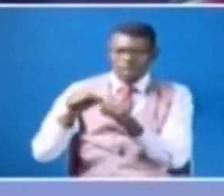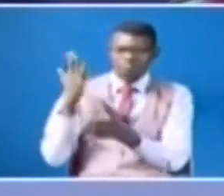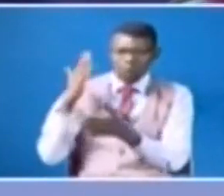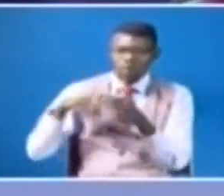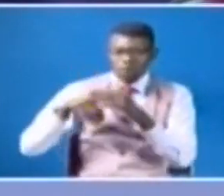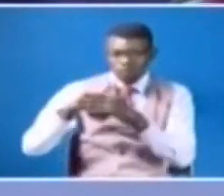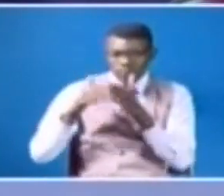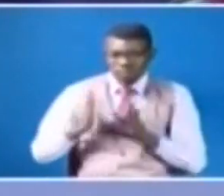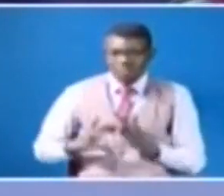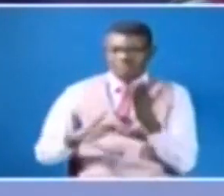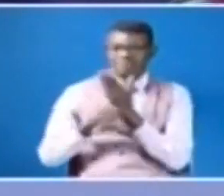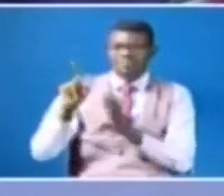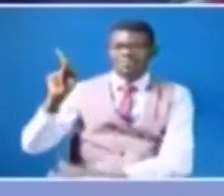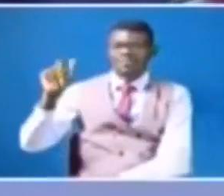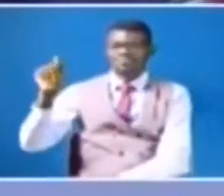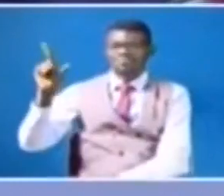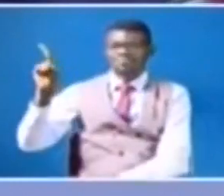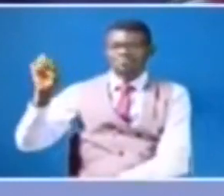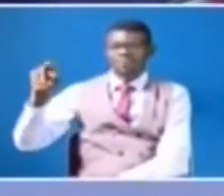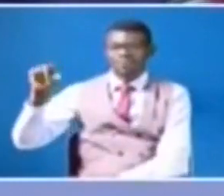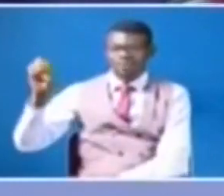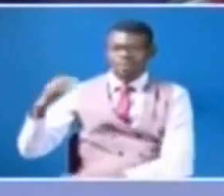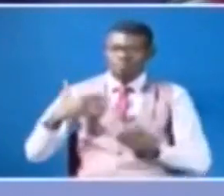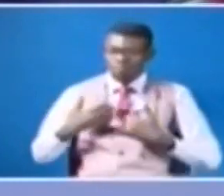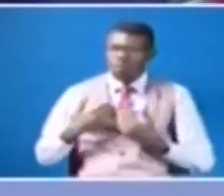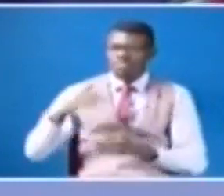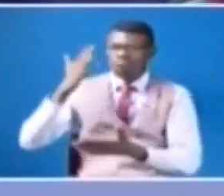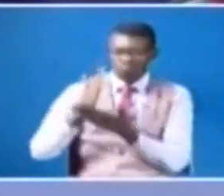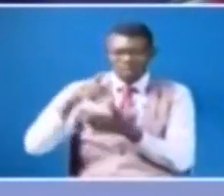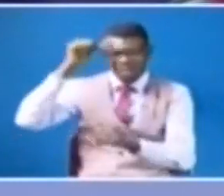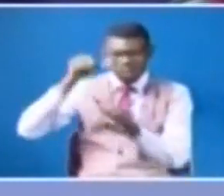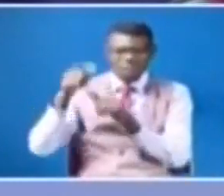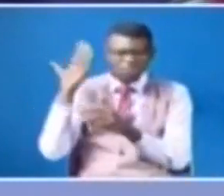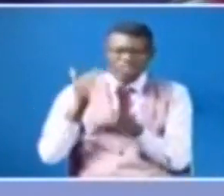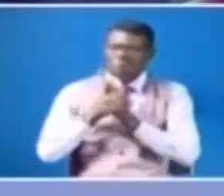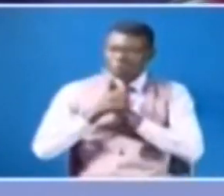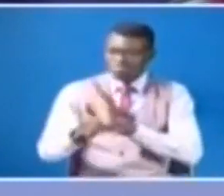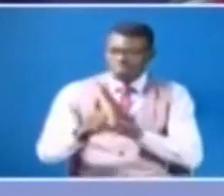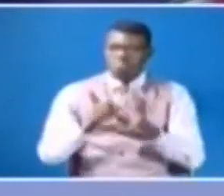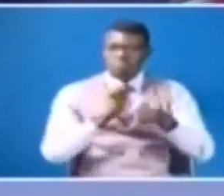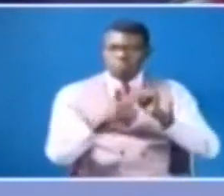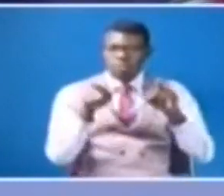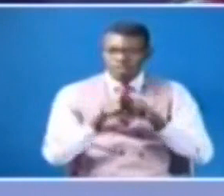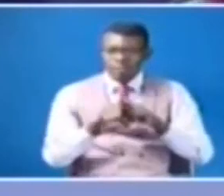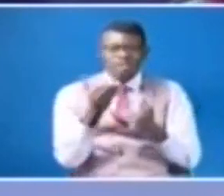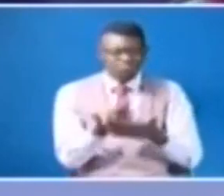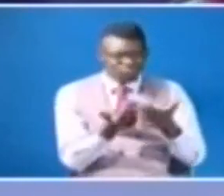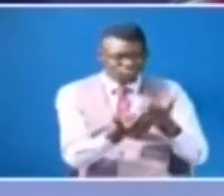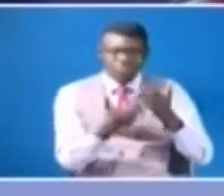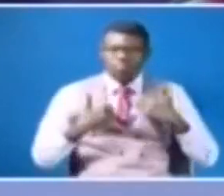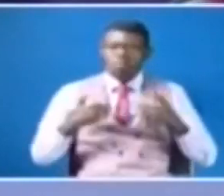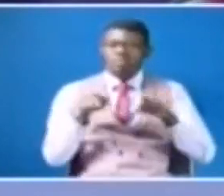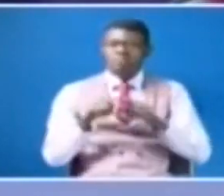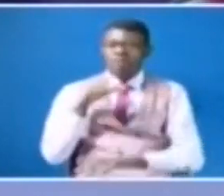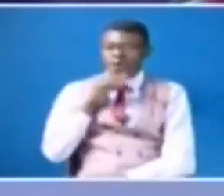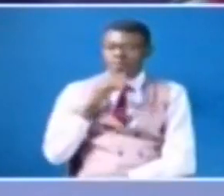legend Joe Kadenge. Many who spoke remembered him for his sporting genius and as a father figure to those who came after him. Kadenge